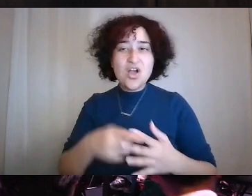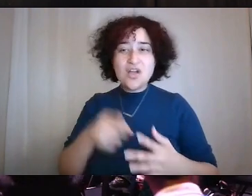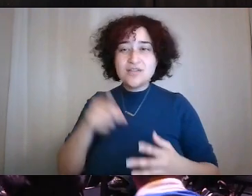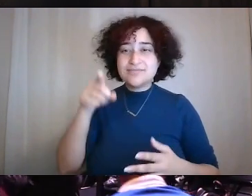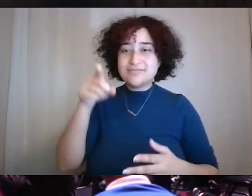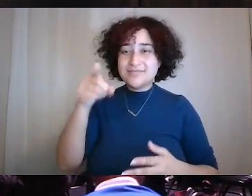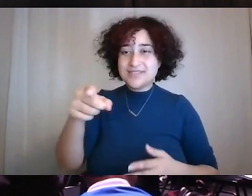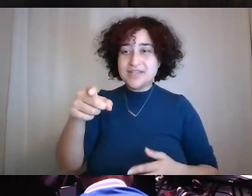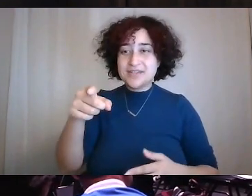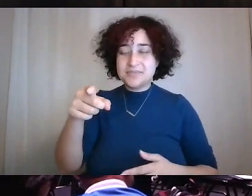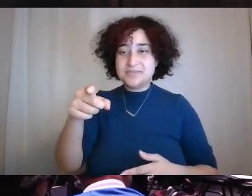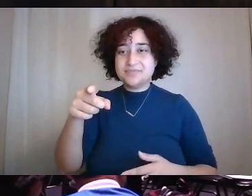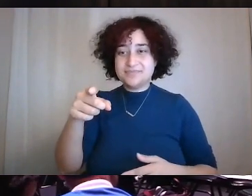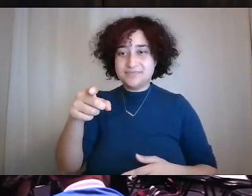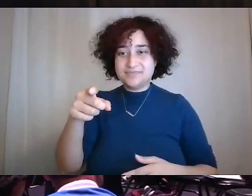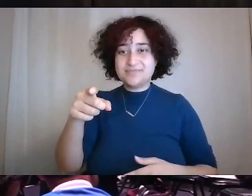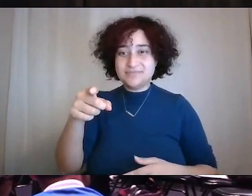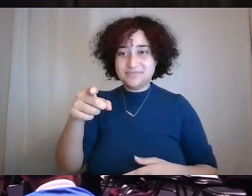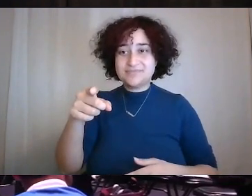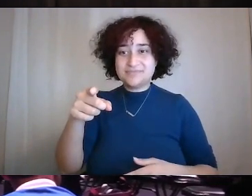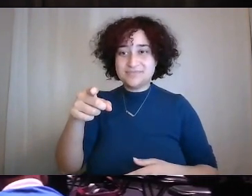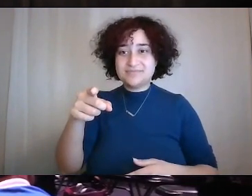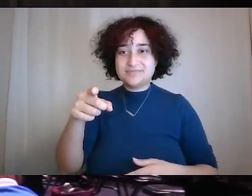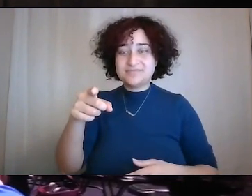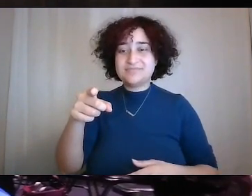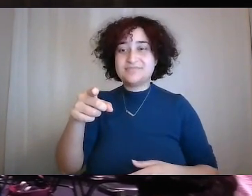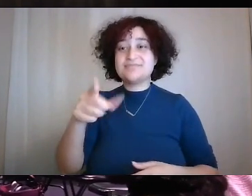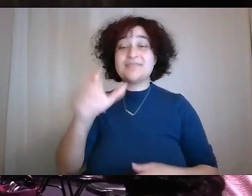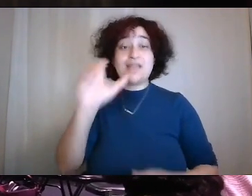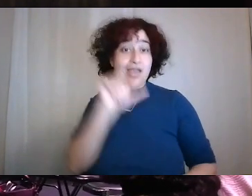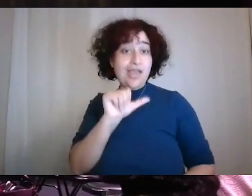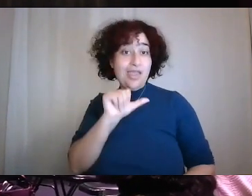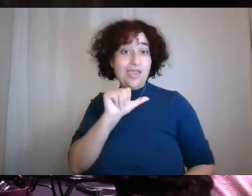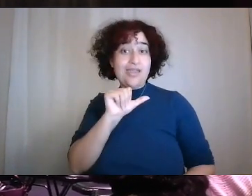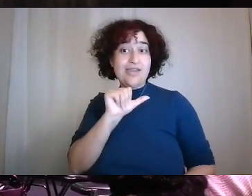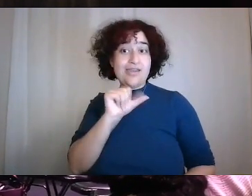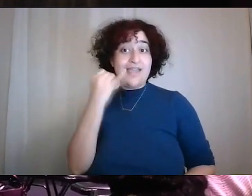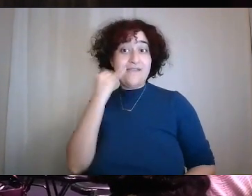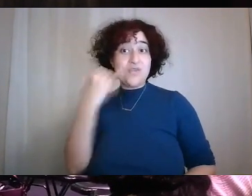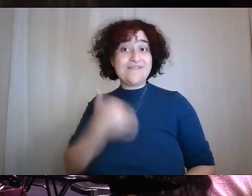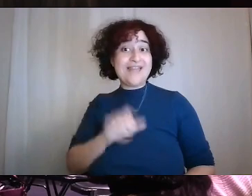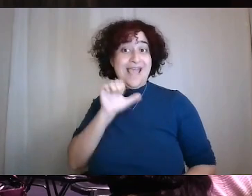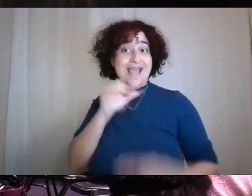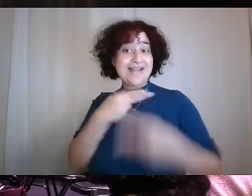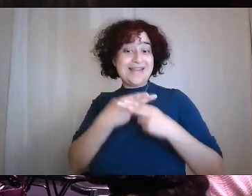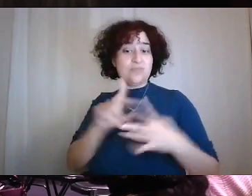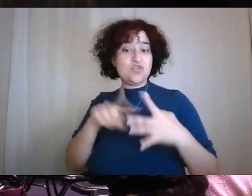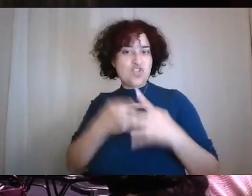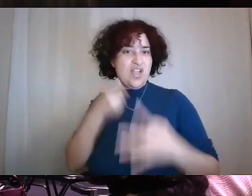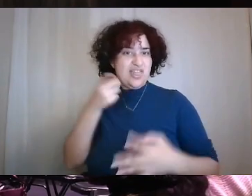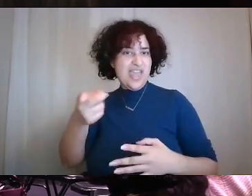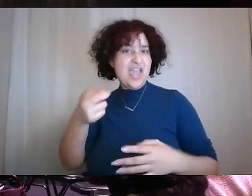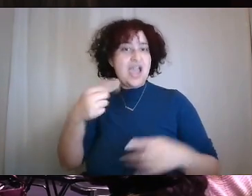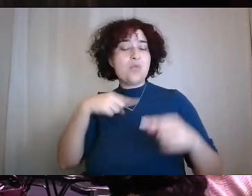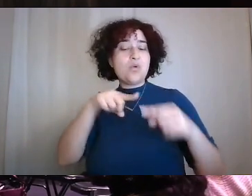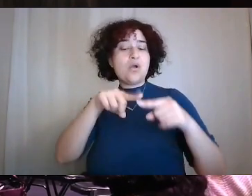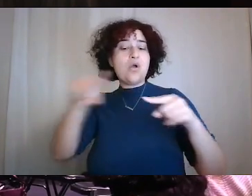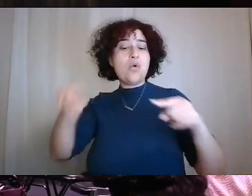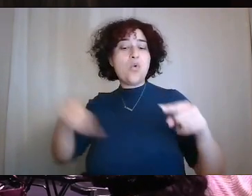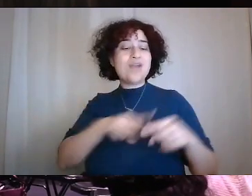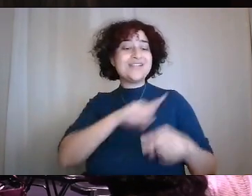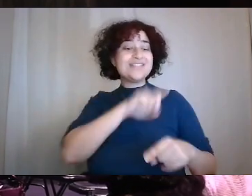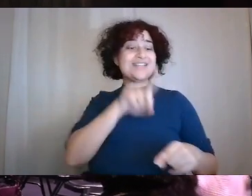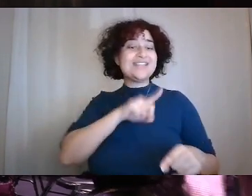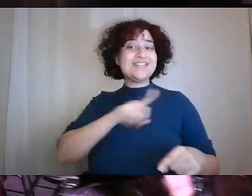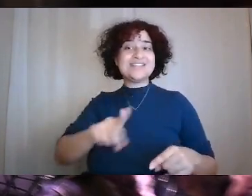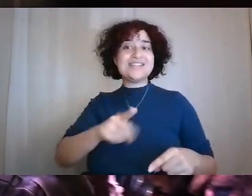right? Actually, let's start here. A, if you have an A name, you'll start here, and we're gonna go around, and Z is gonna land right here. So A